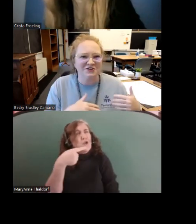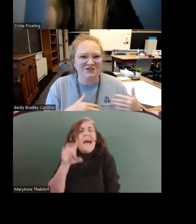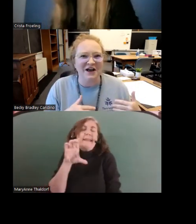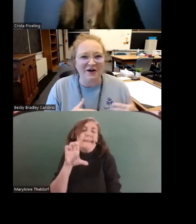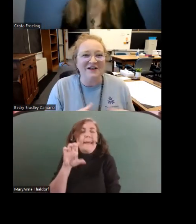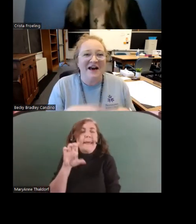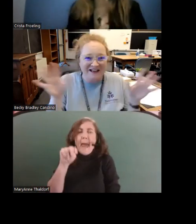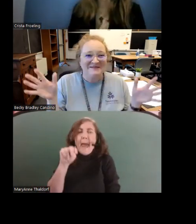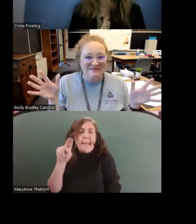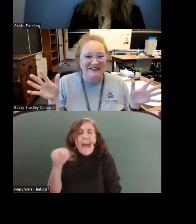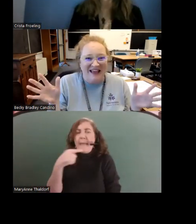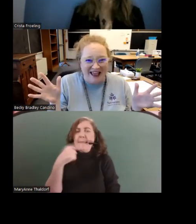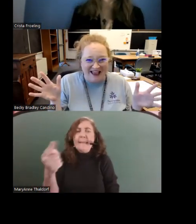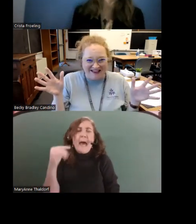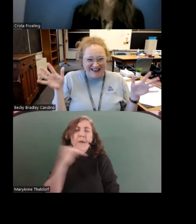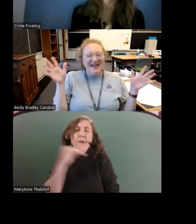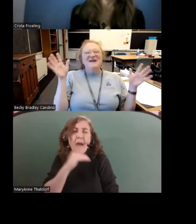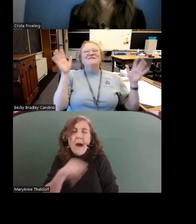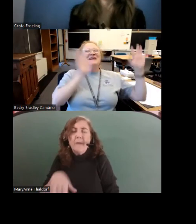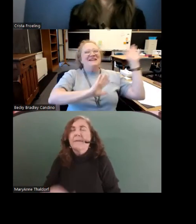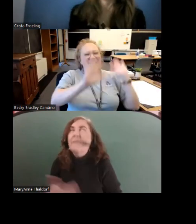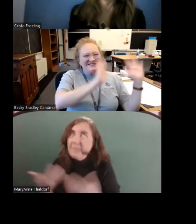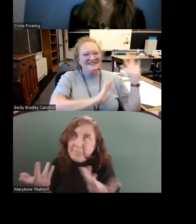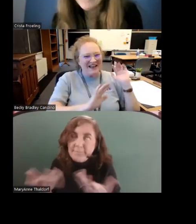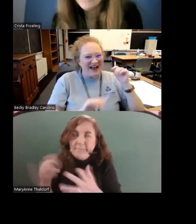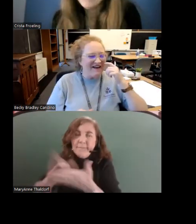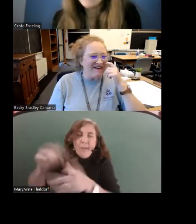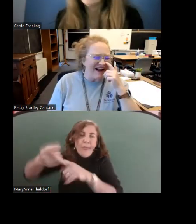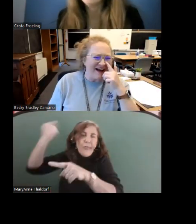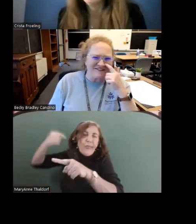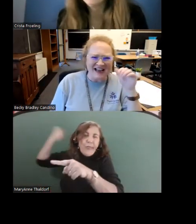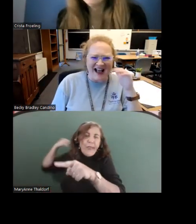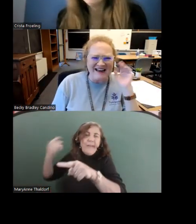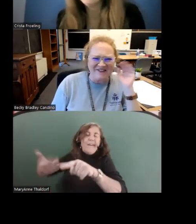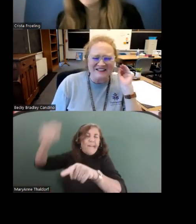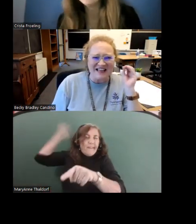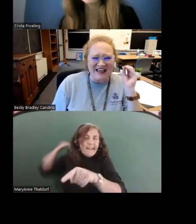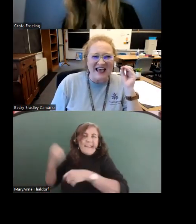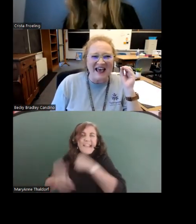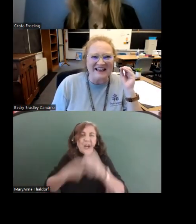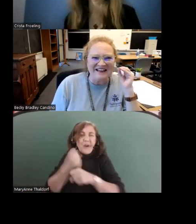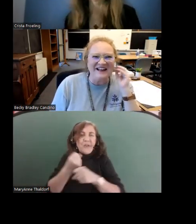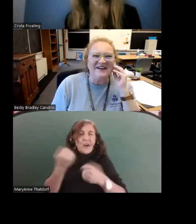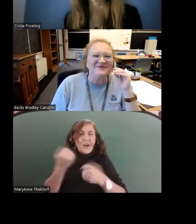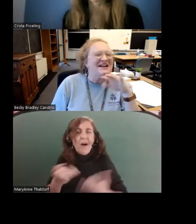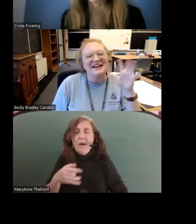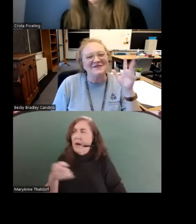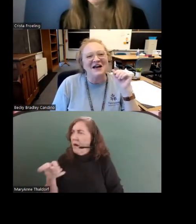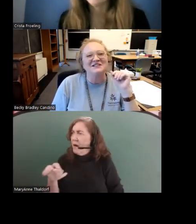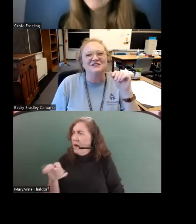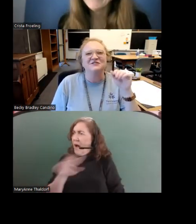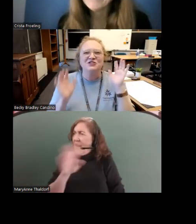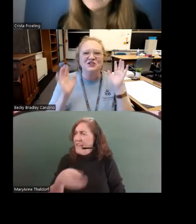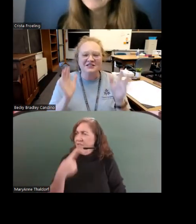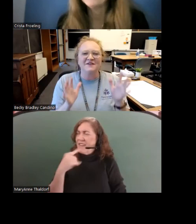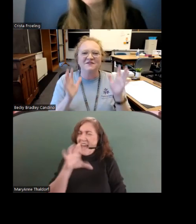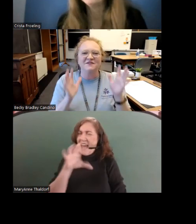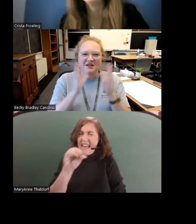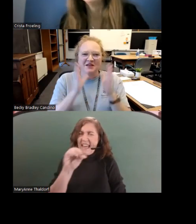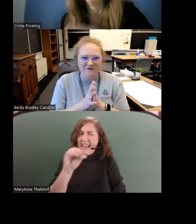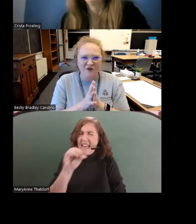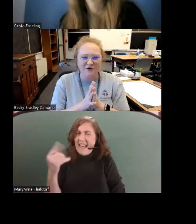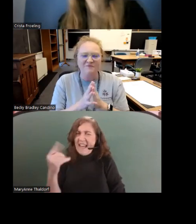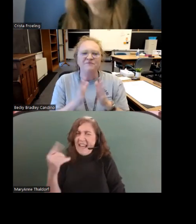was years ago. Now, that's a big thing, but years ago. And I was like, I never said that, you know. But anyway, so you just have to